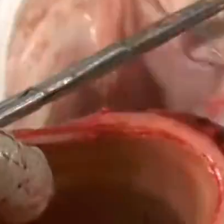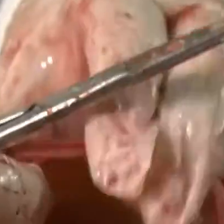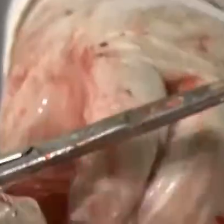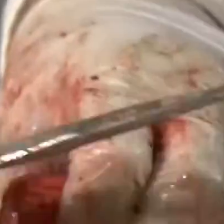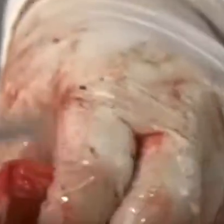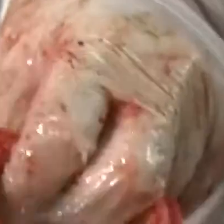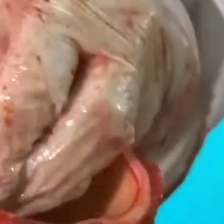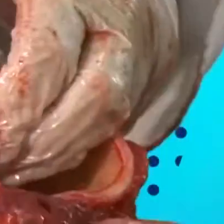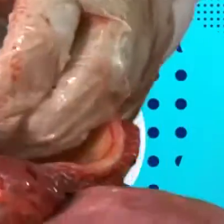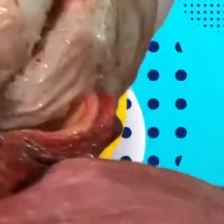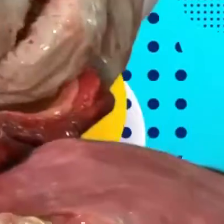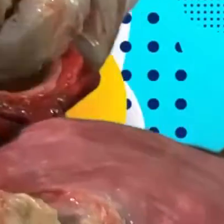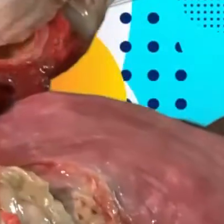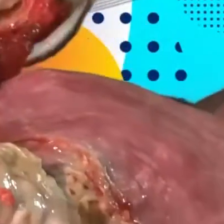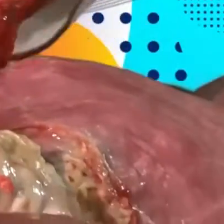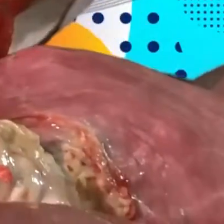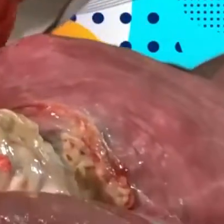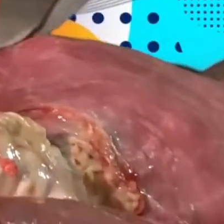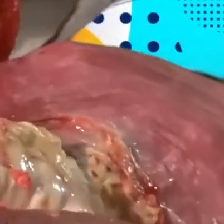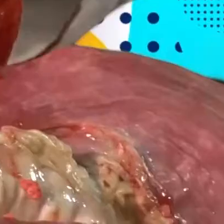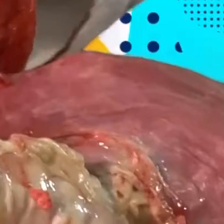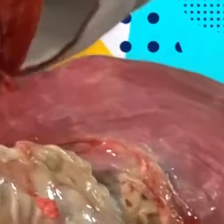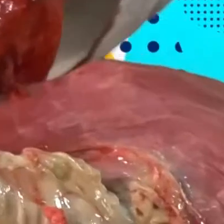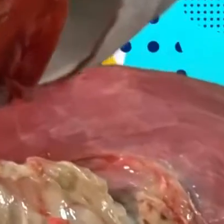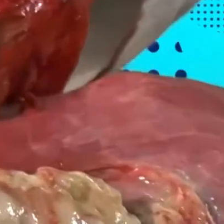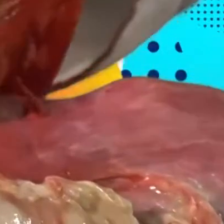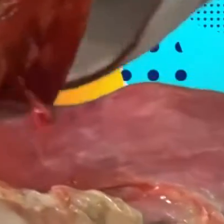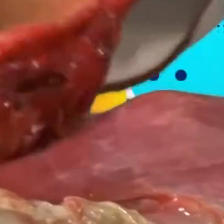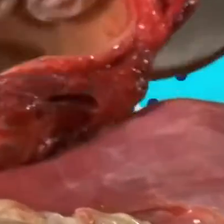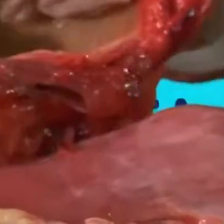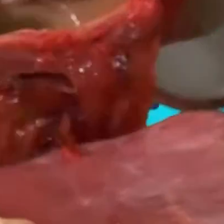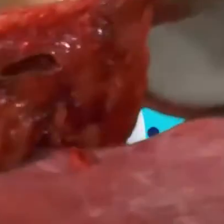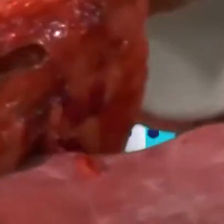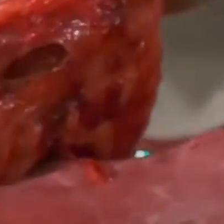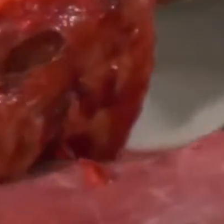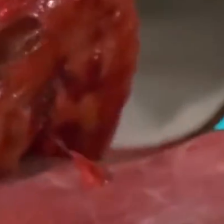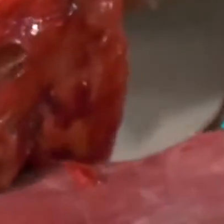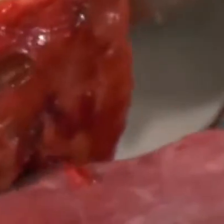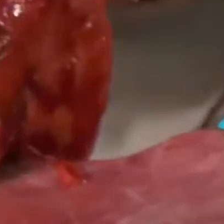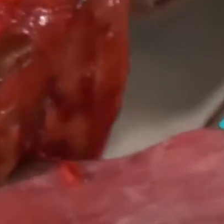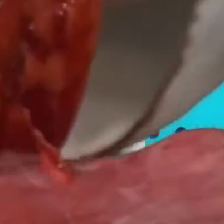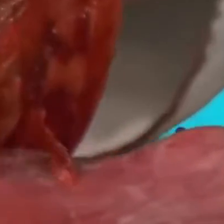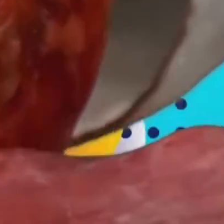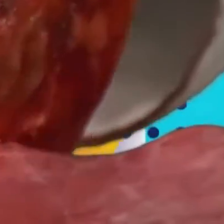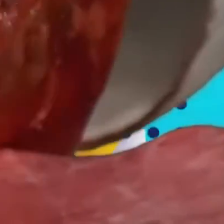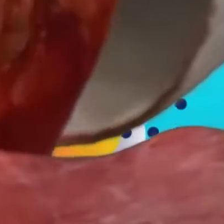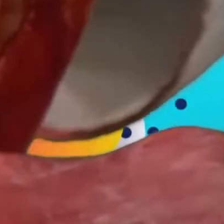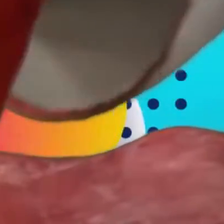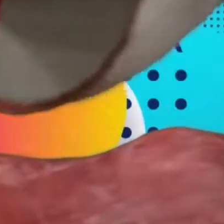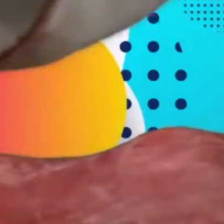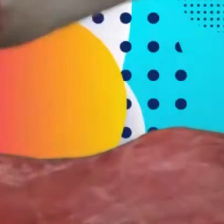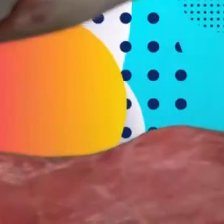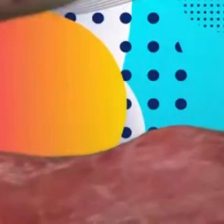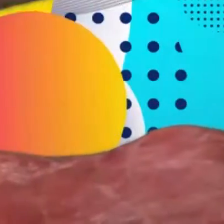really can't swallow and breathe at the same time, right? Because remember, your epiglottis is also closing, your